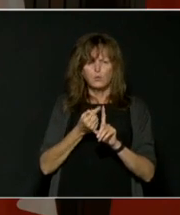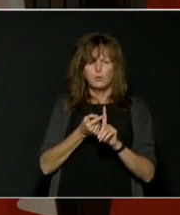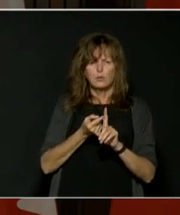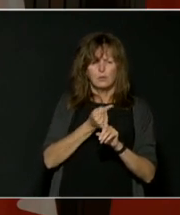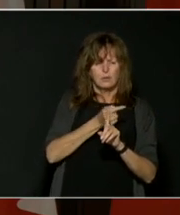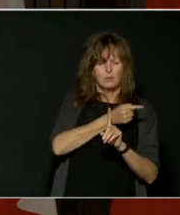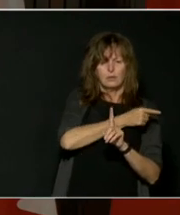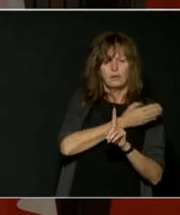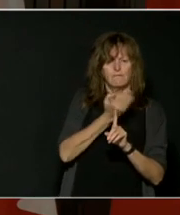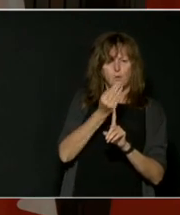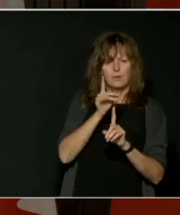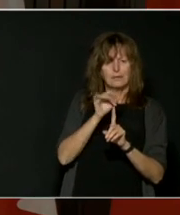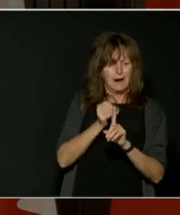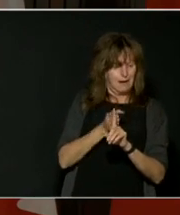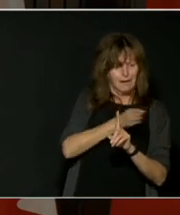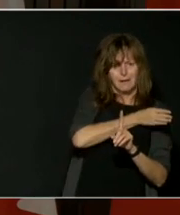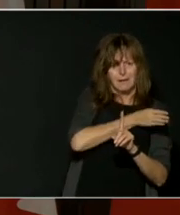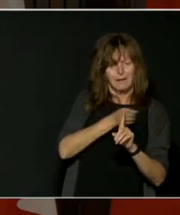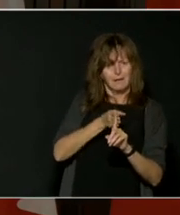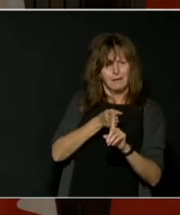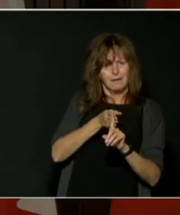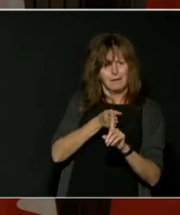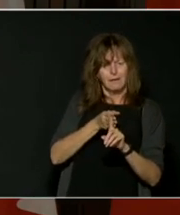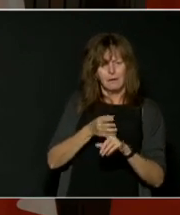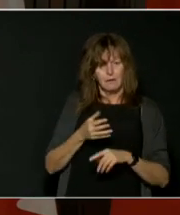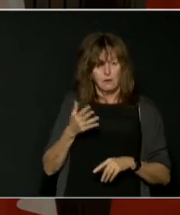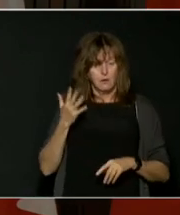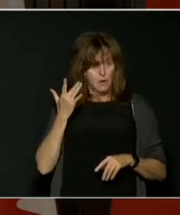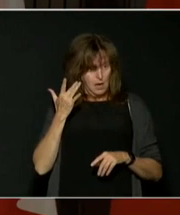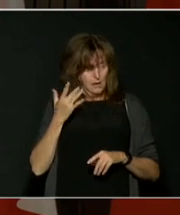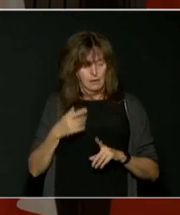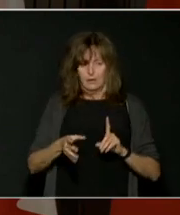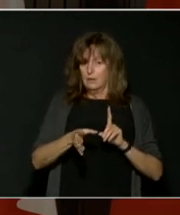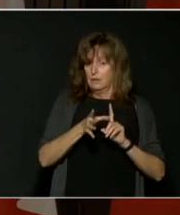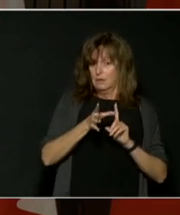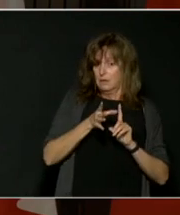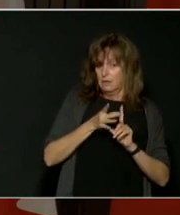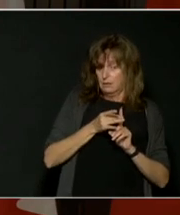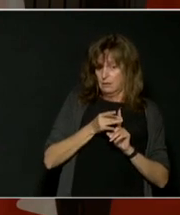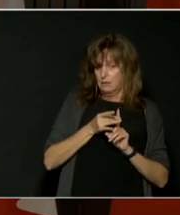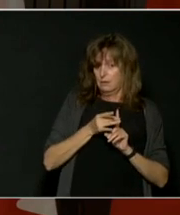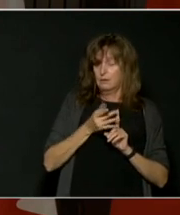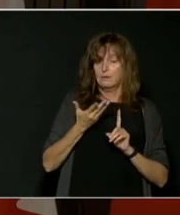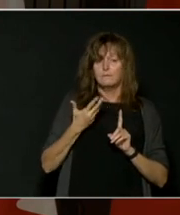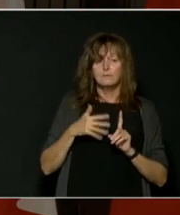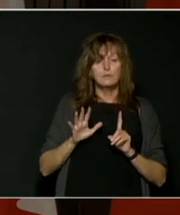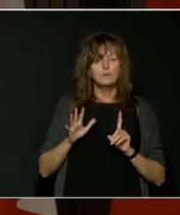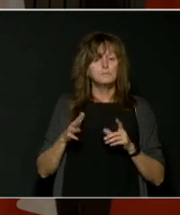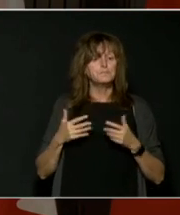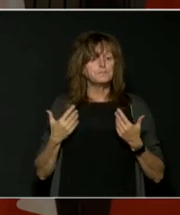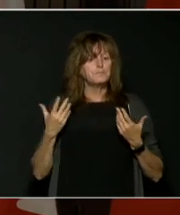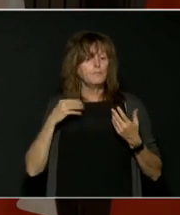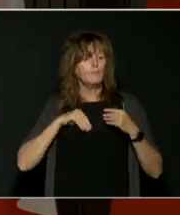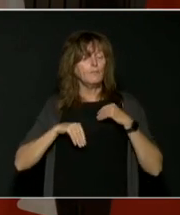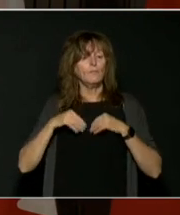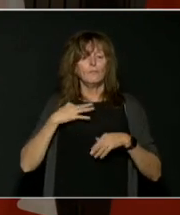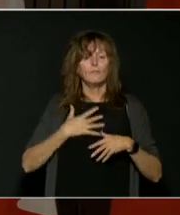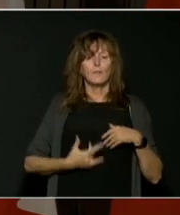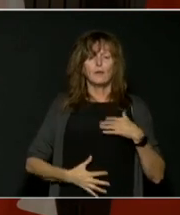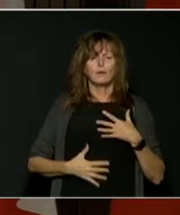I get exposed, I get sick, I go for a test, then the test